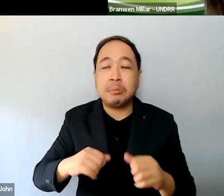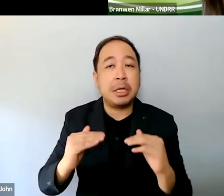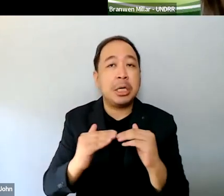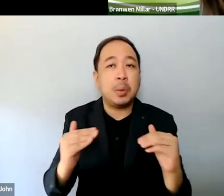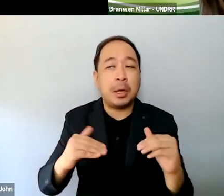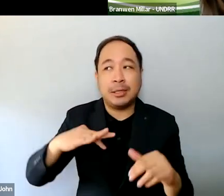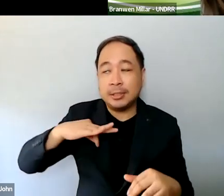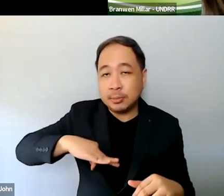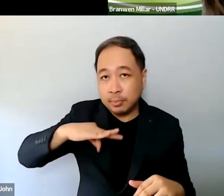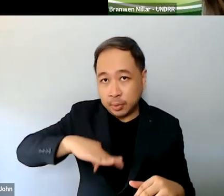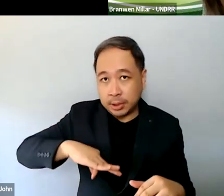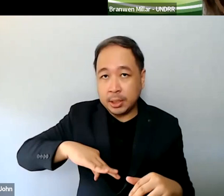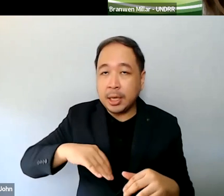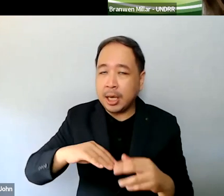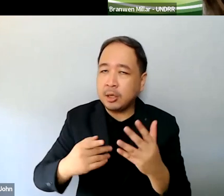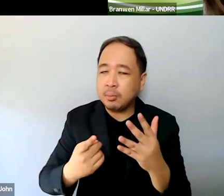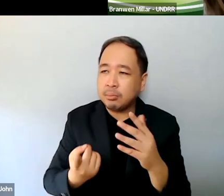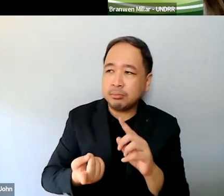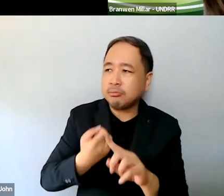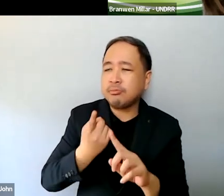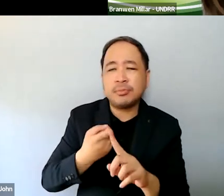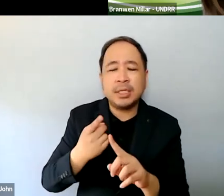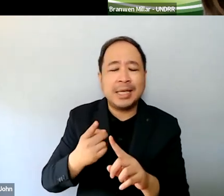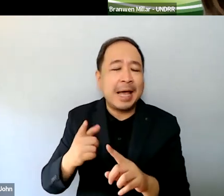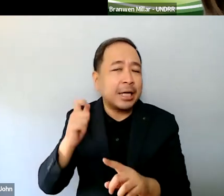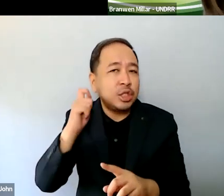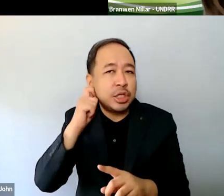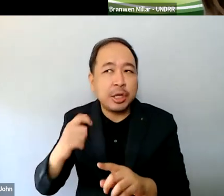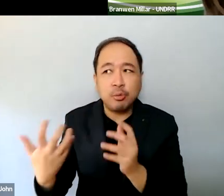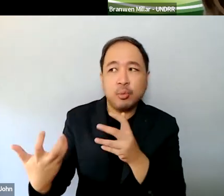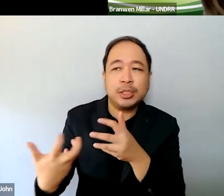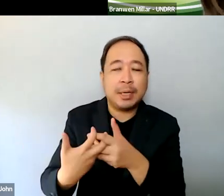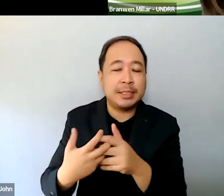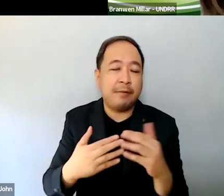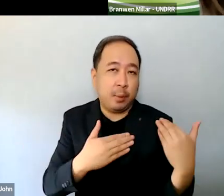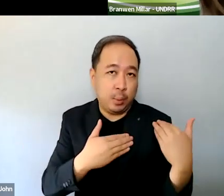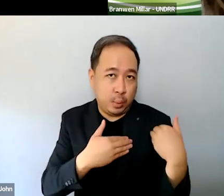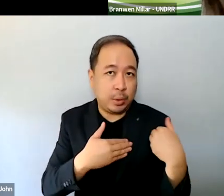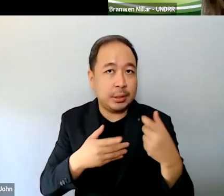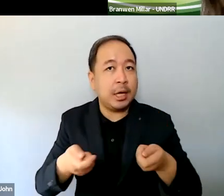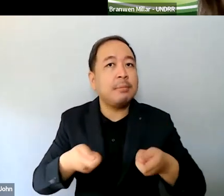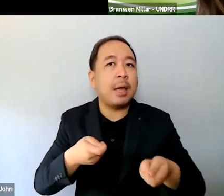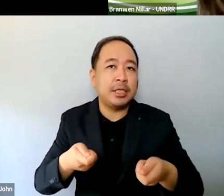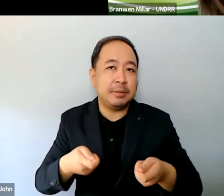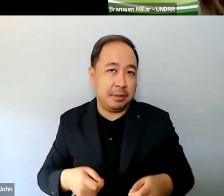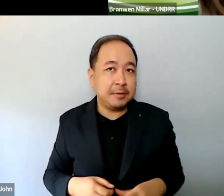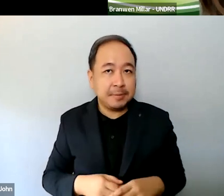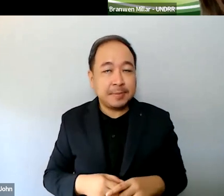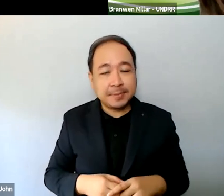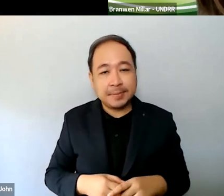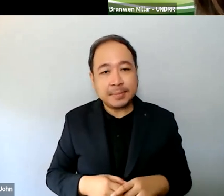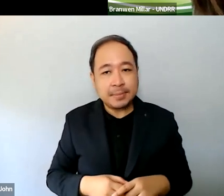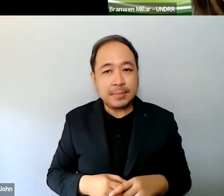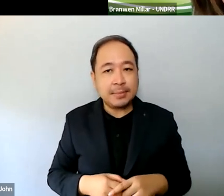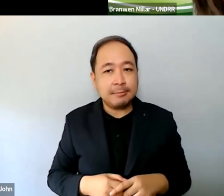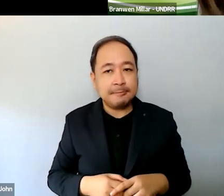and action priorities, and gender-responsive monitoring and evaluation. Thank you, Madam Chair. Thank you very much for